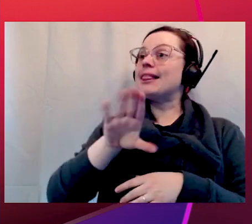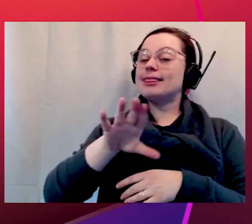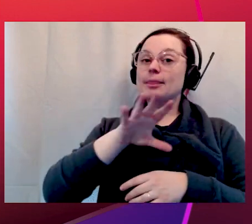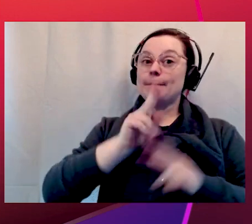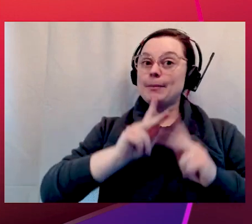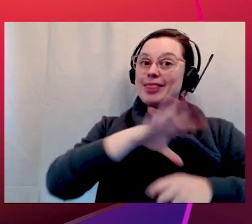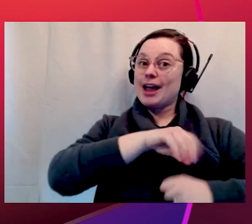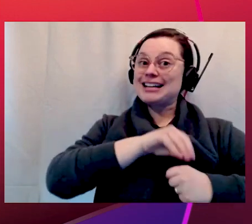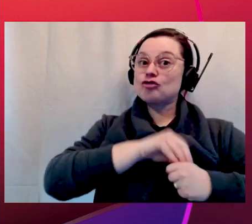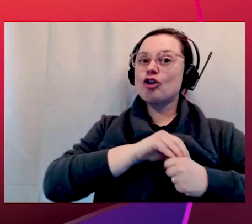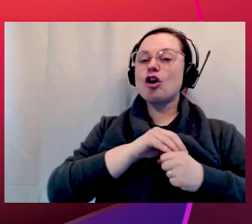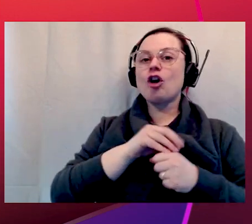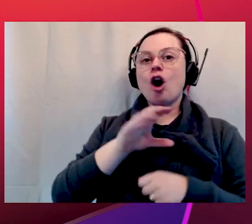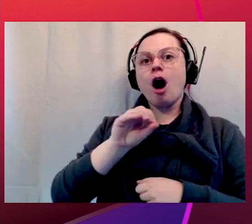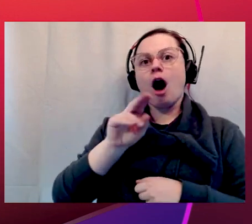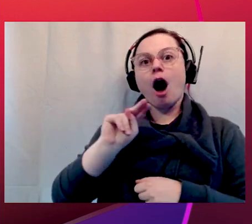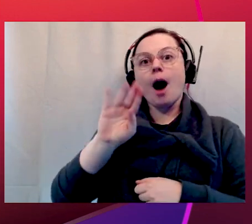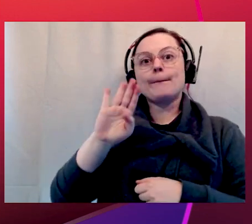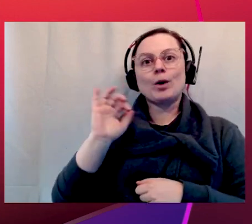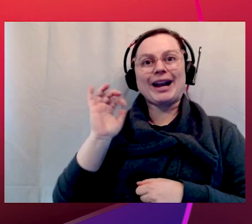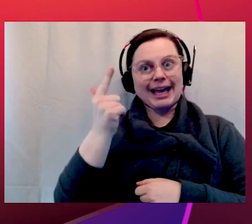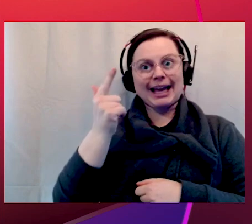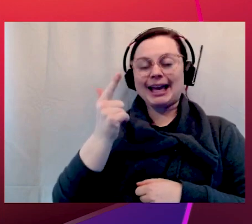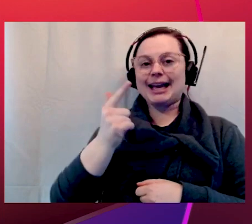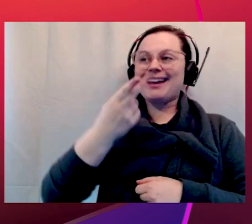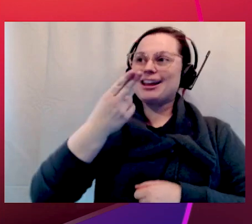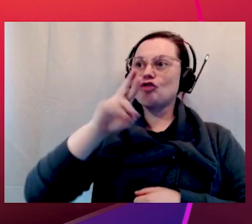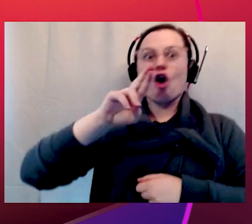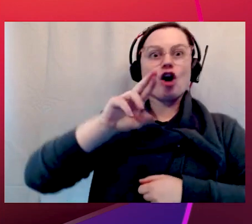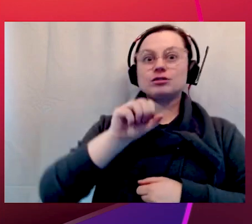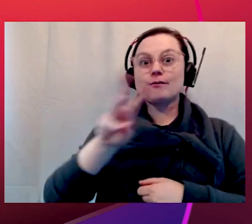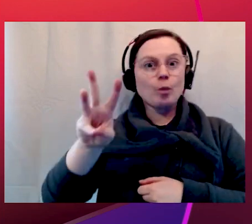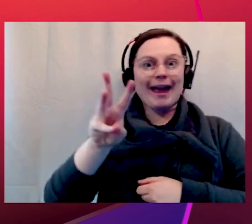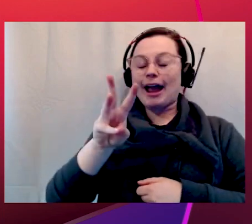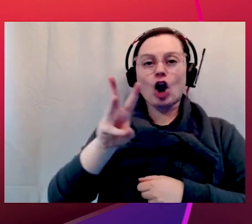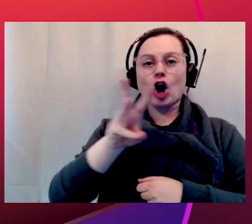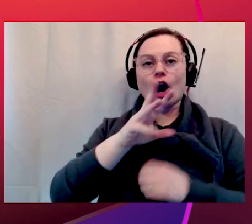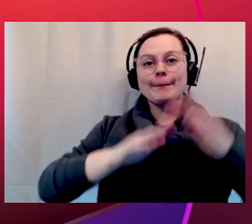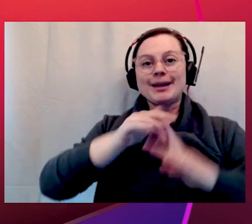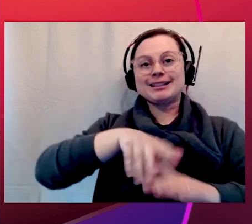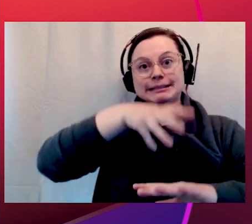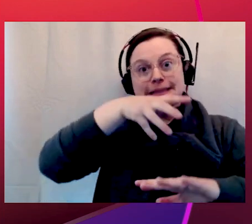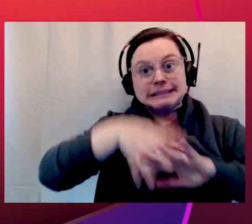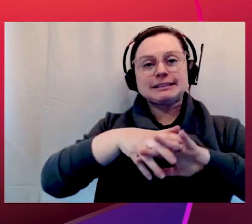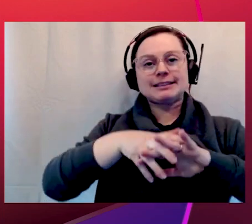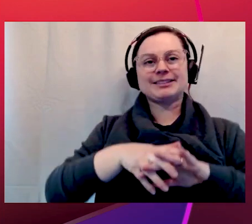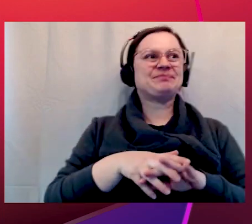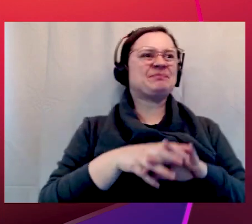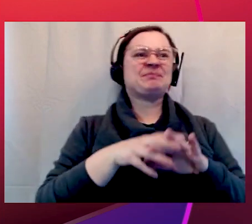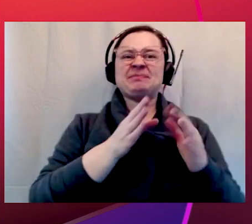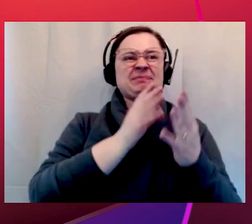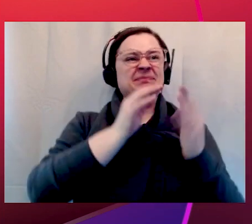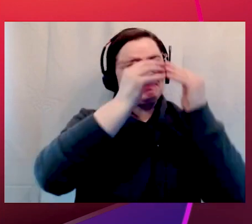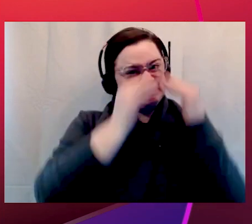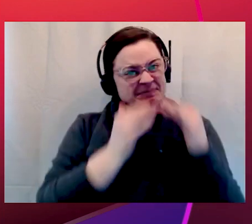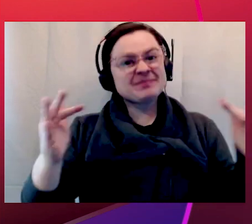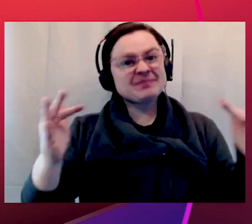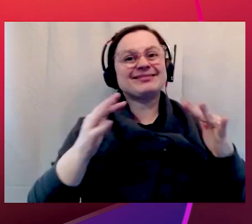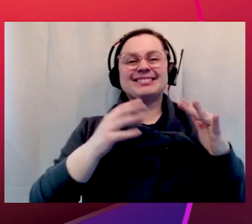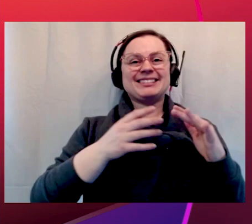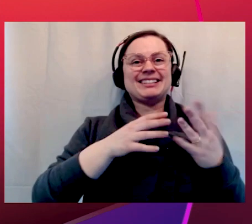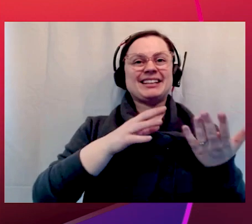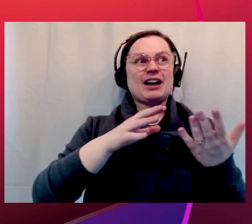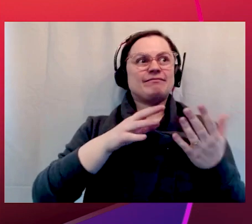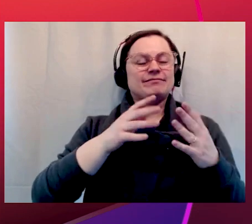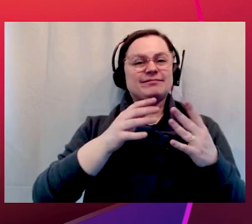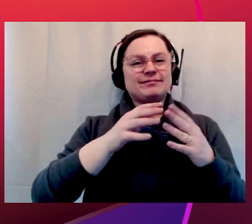like onboarding HR software and things like that. Opportunities are endless. Somebody joins the company, we